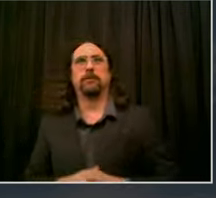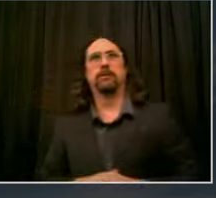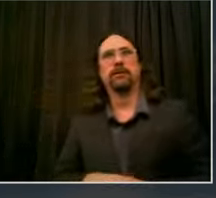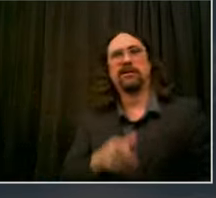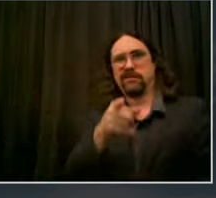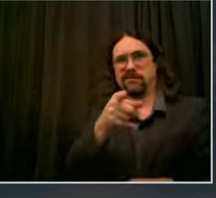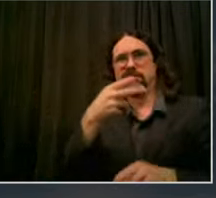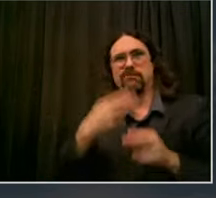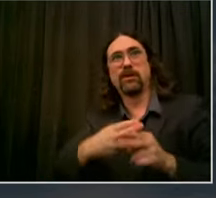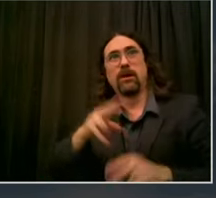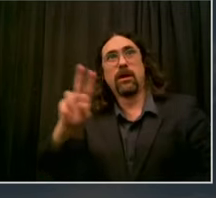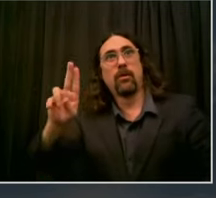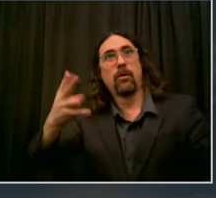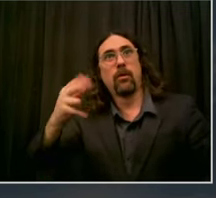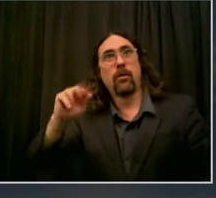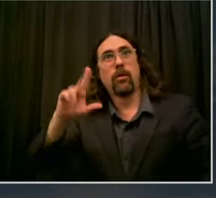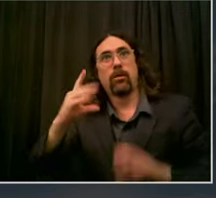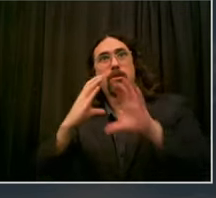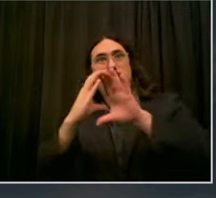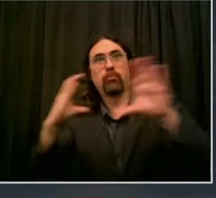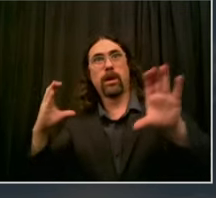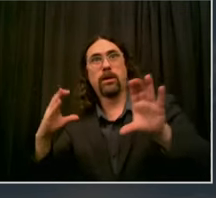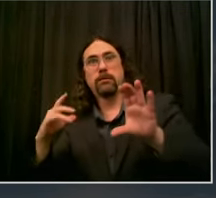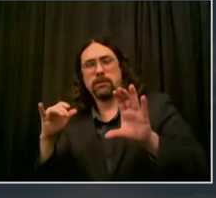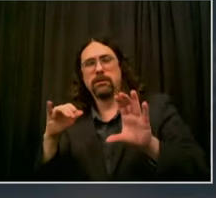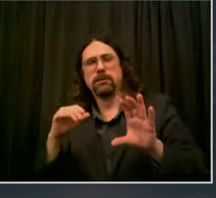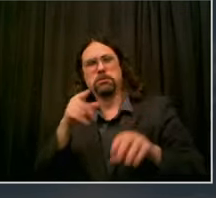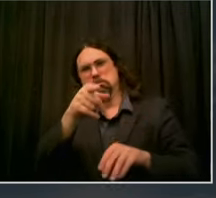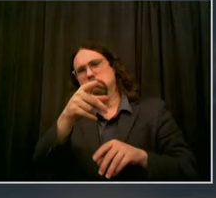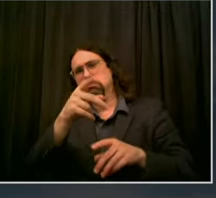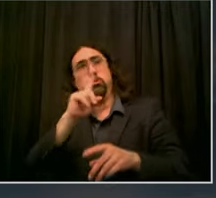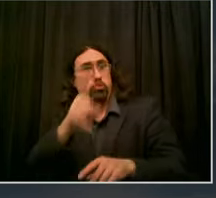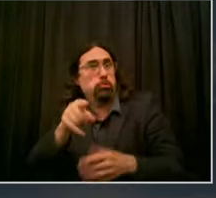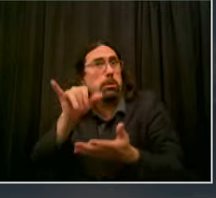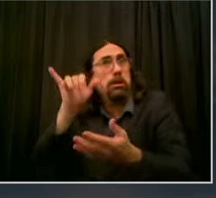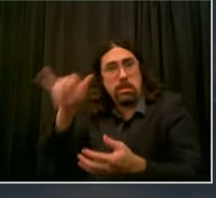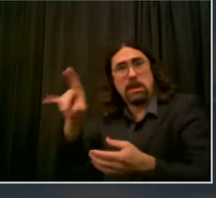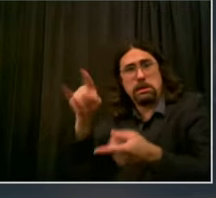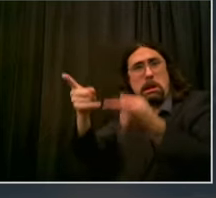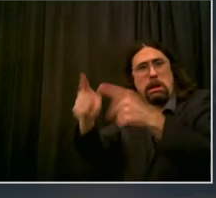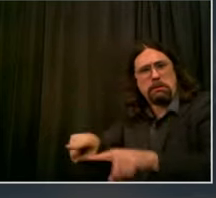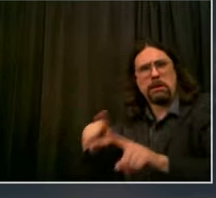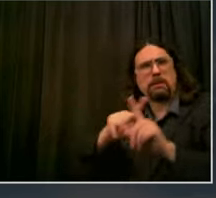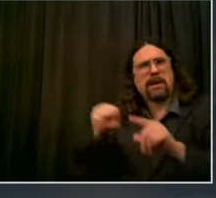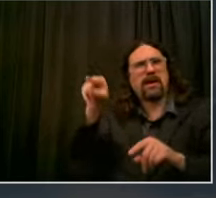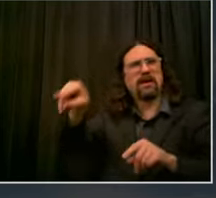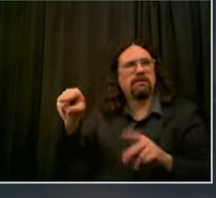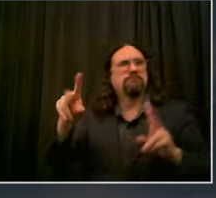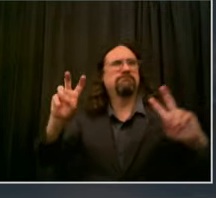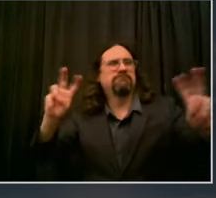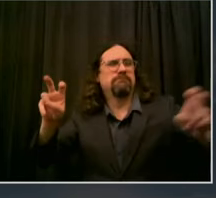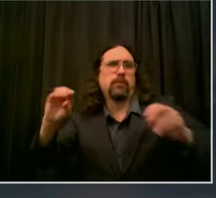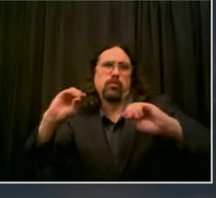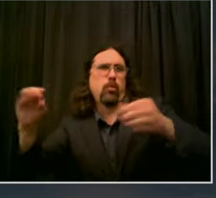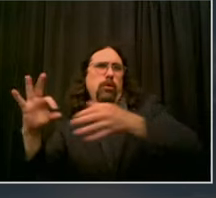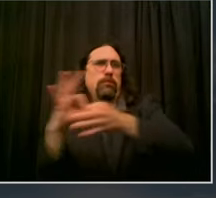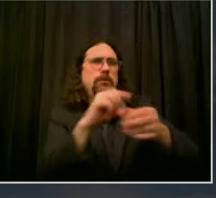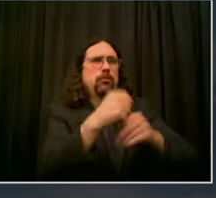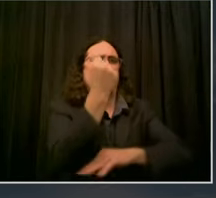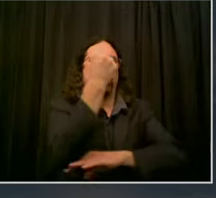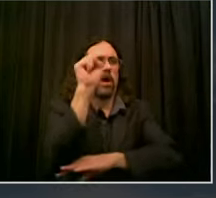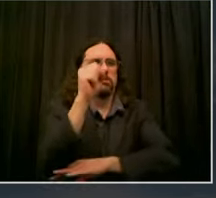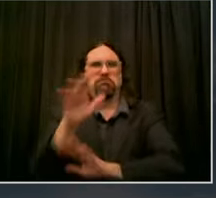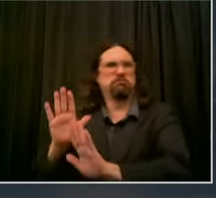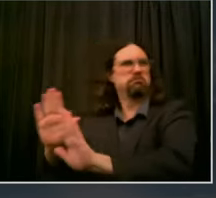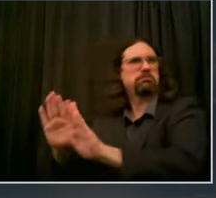to transport stolen property, to scout locations out, to transport people to commit these crimes. So vehicles